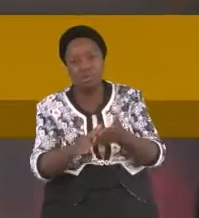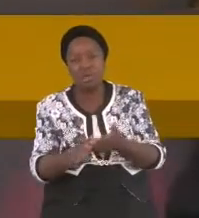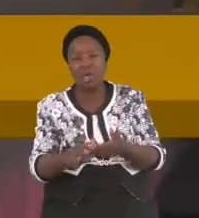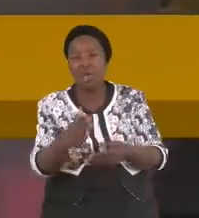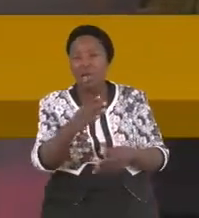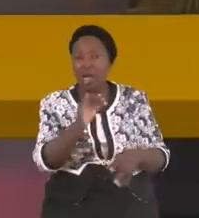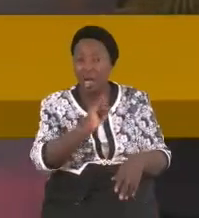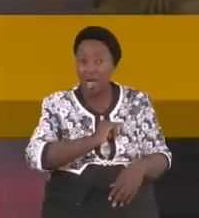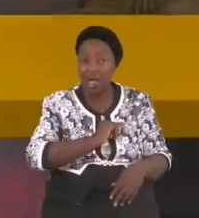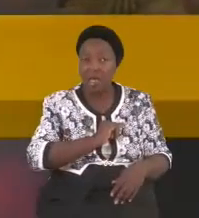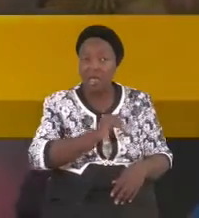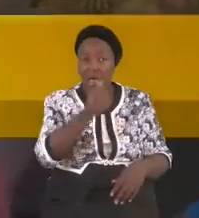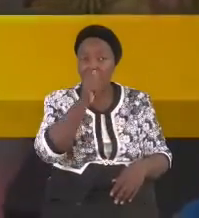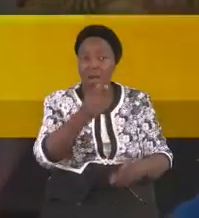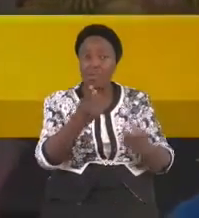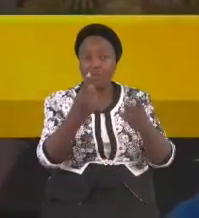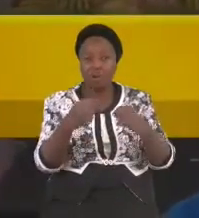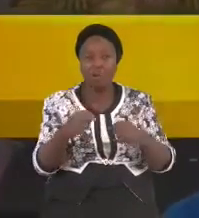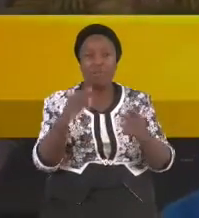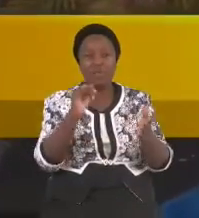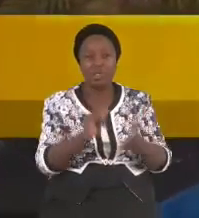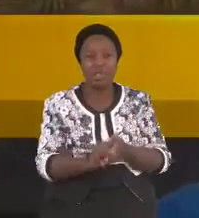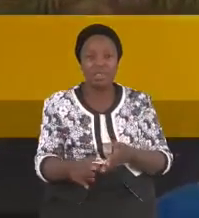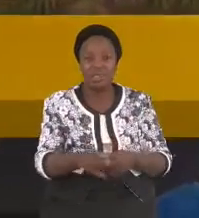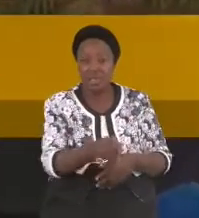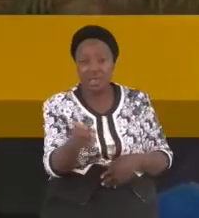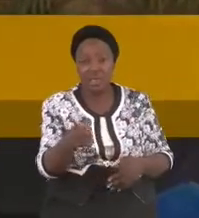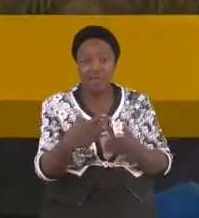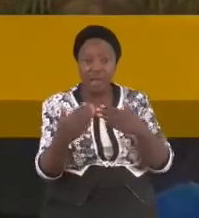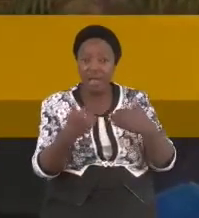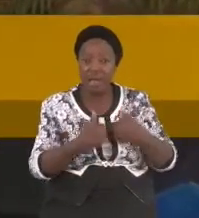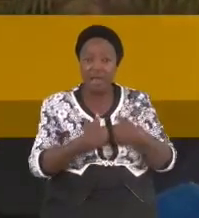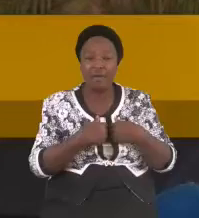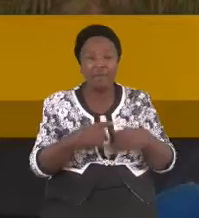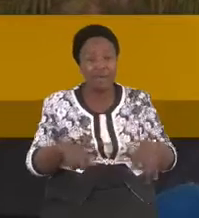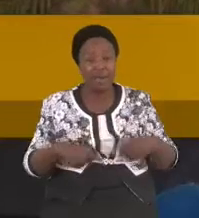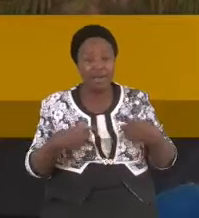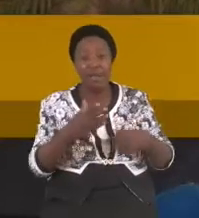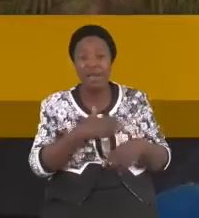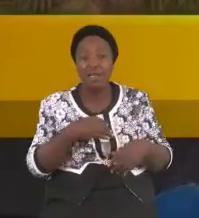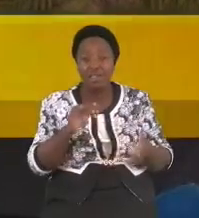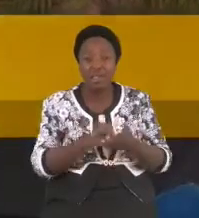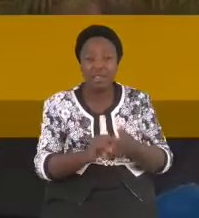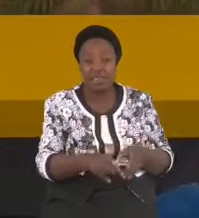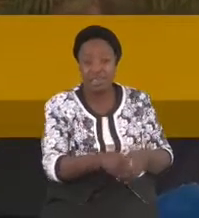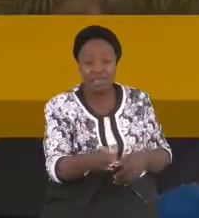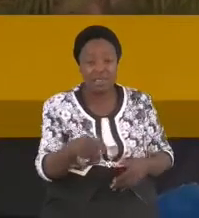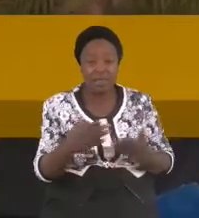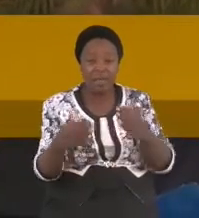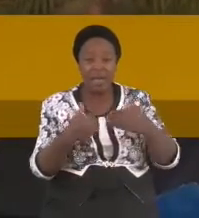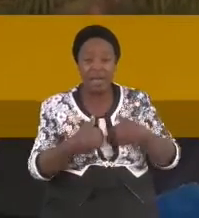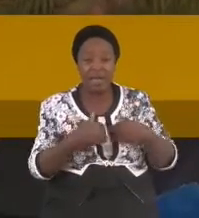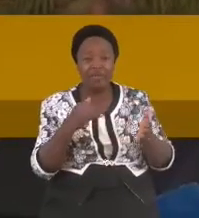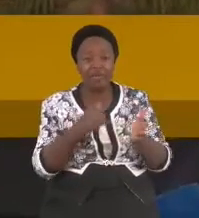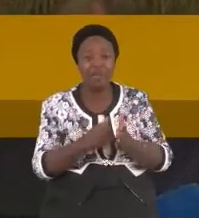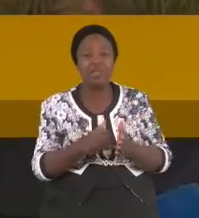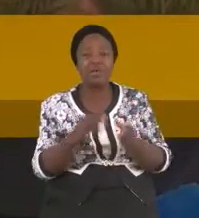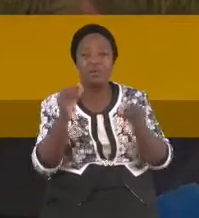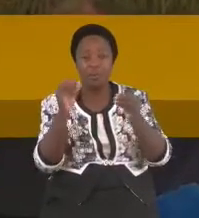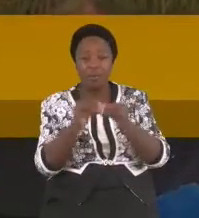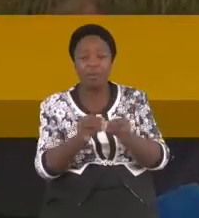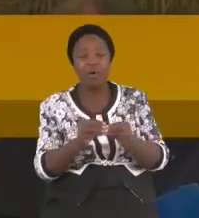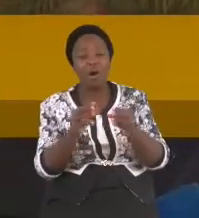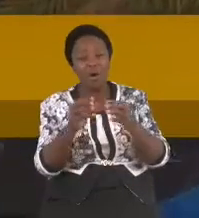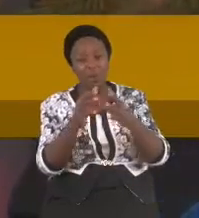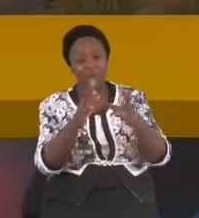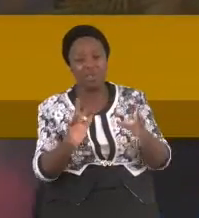calm that they might have life and that they might have each more abundantly